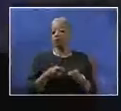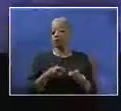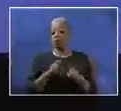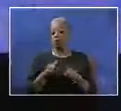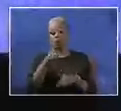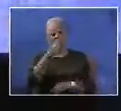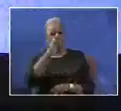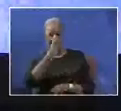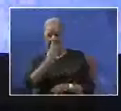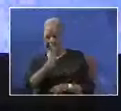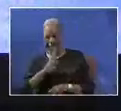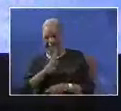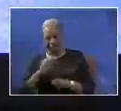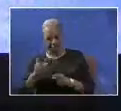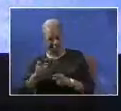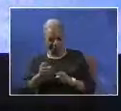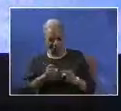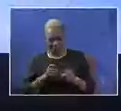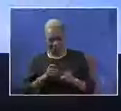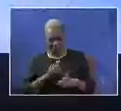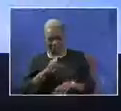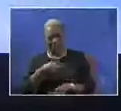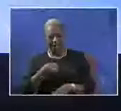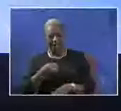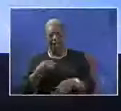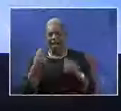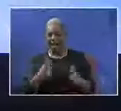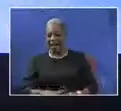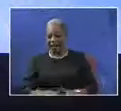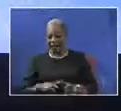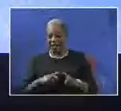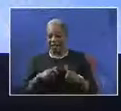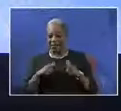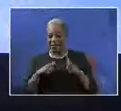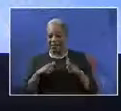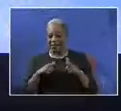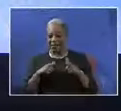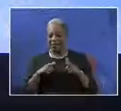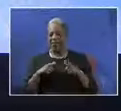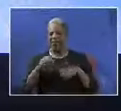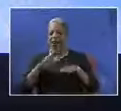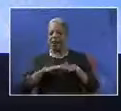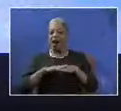on the river, on the Ohio River, and the Ohio River, if you ever look at the river,